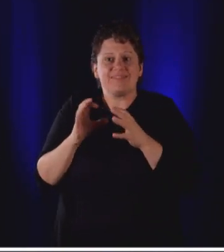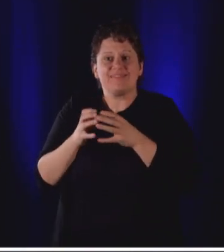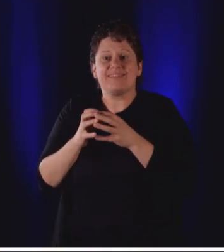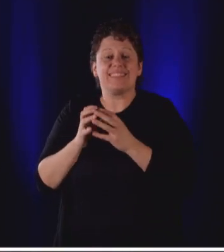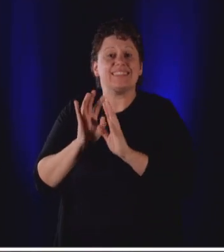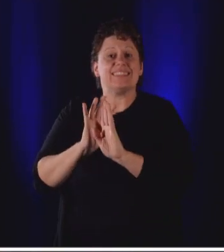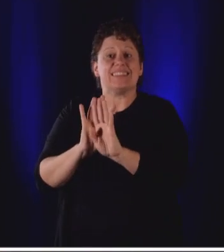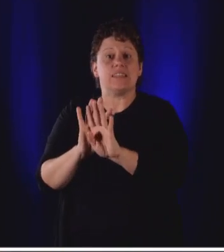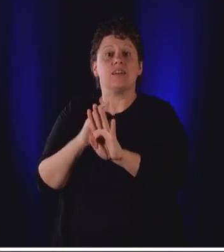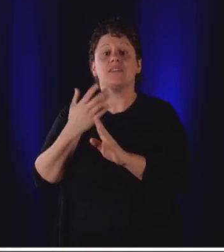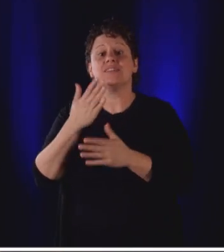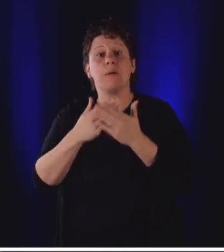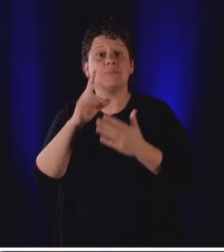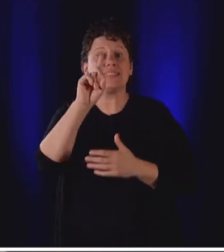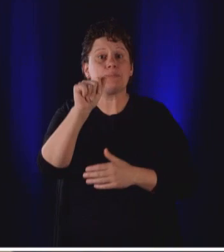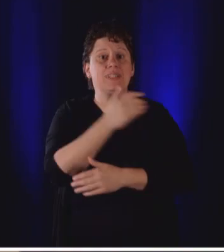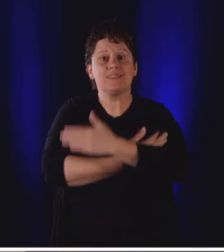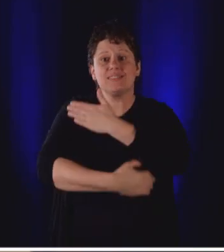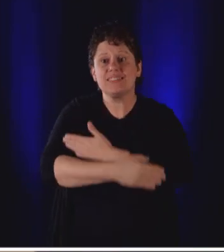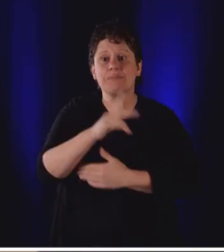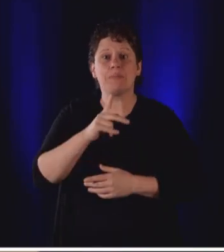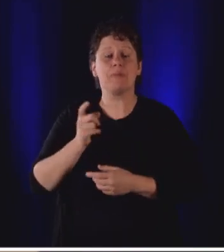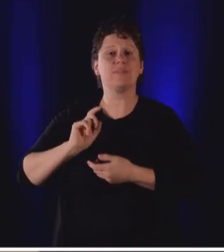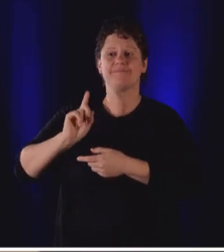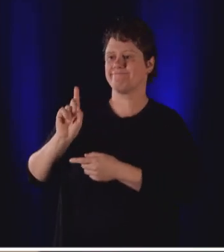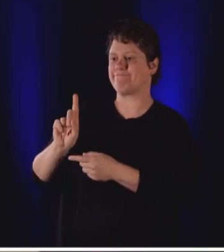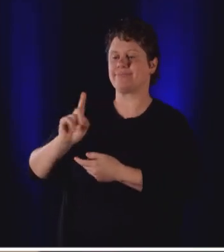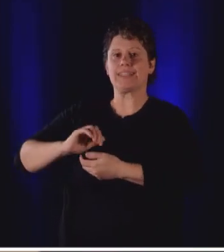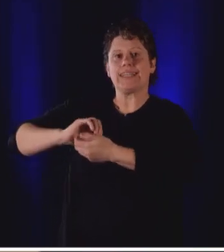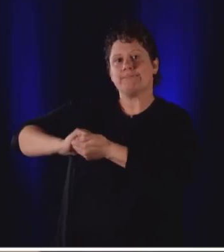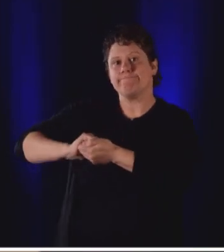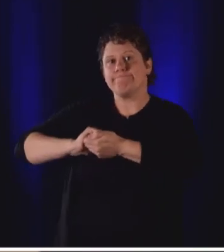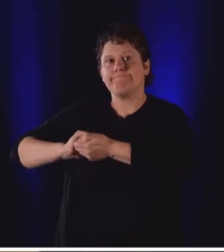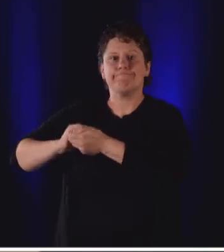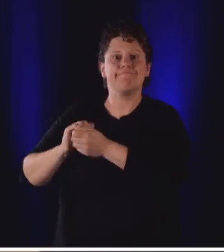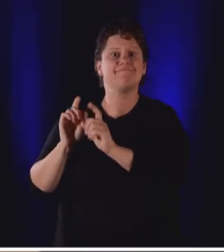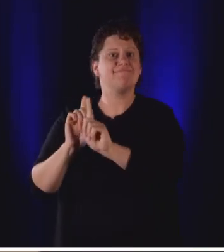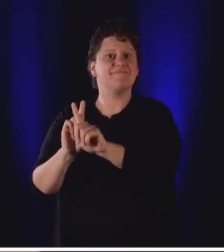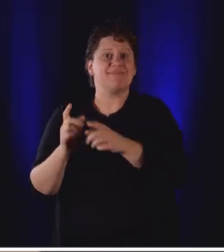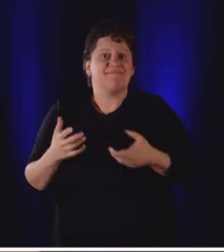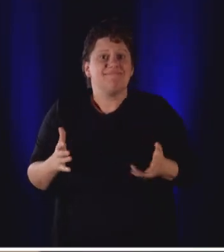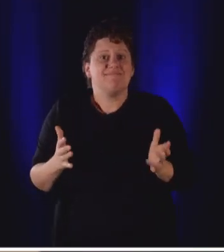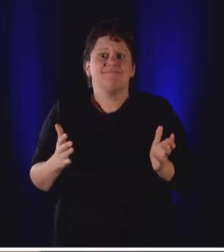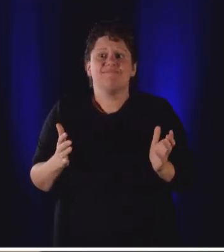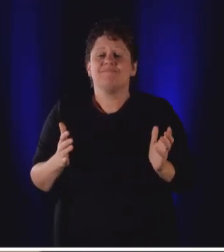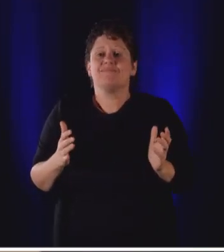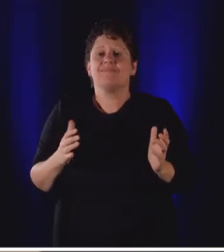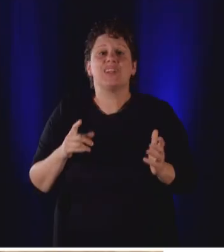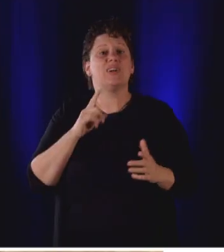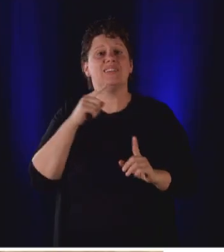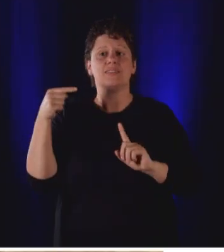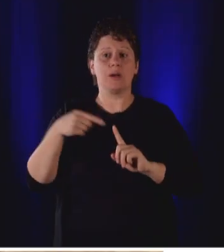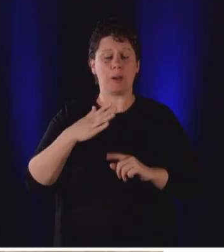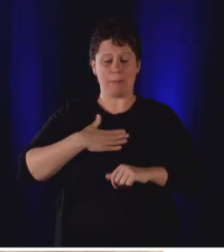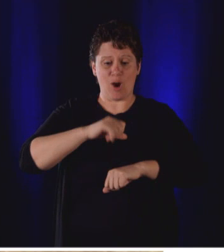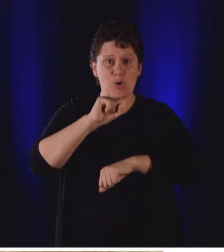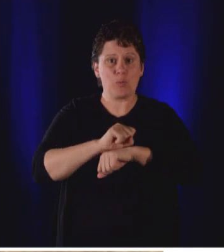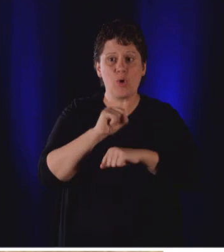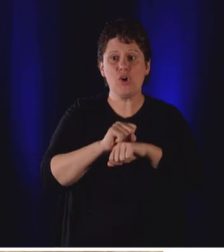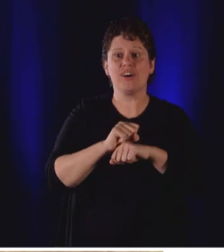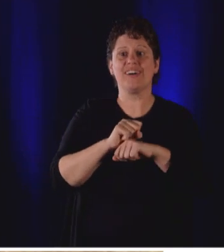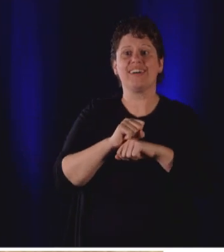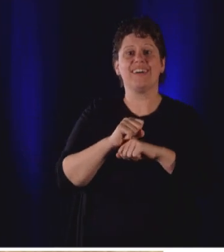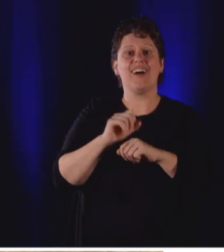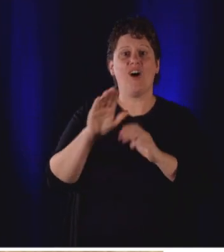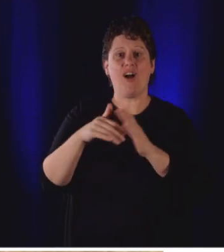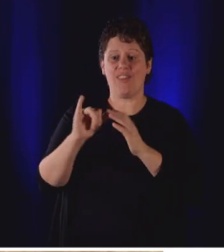My voice, my motivation, my movement, even without the support of local leaders and politicians and government, and without me being able